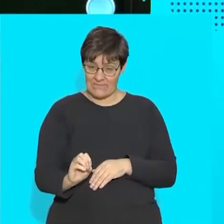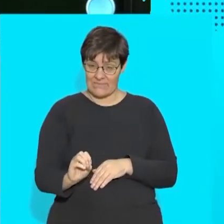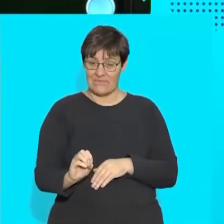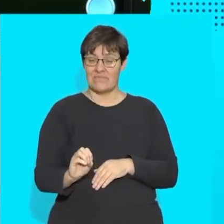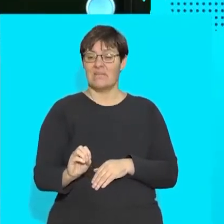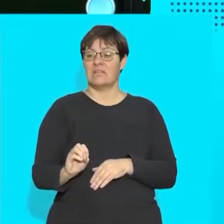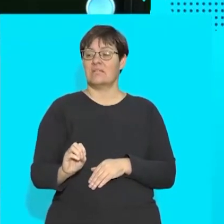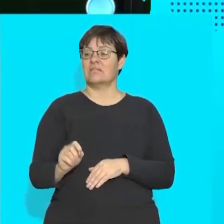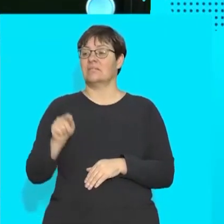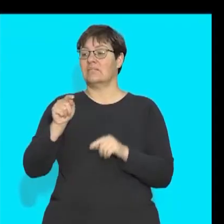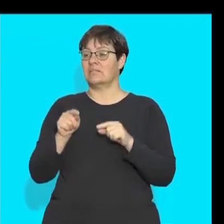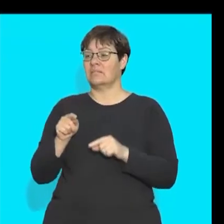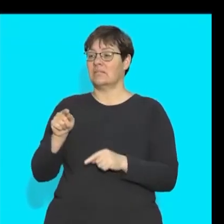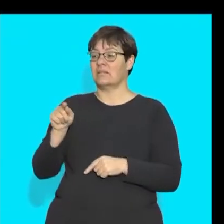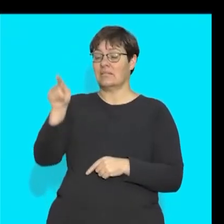this value